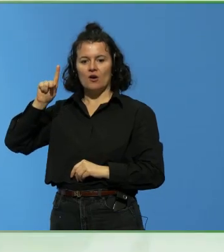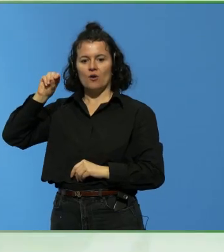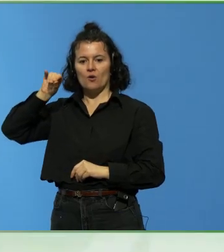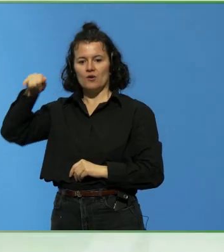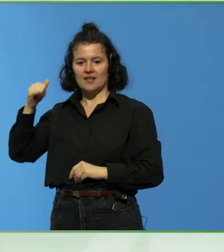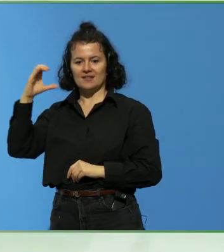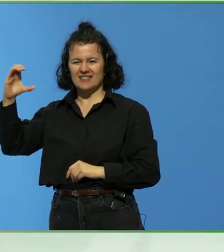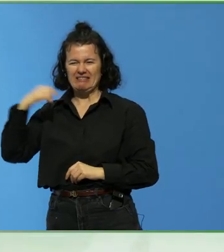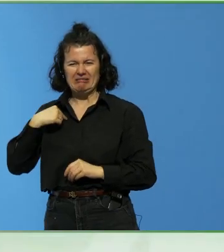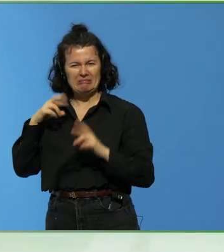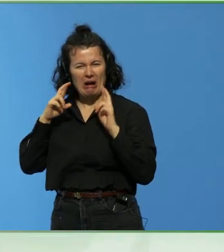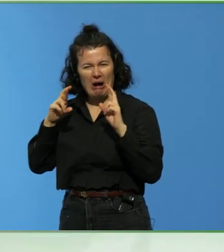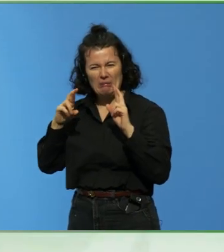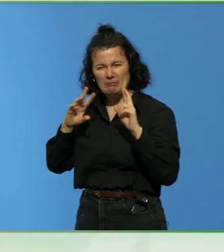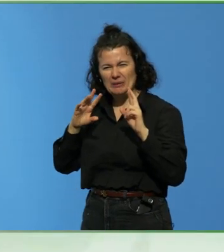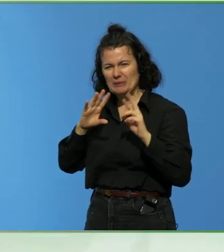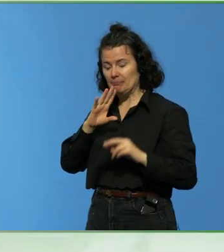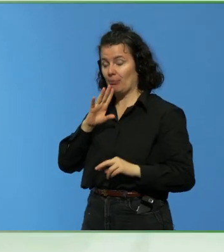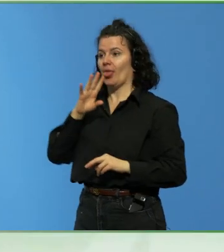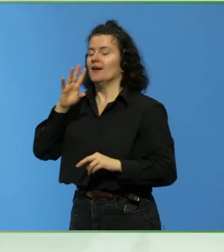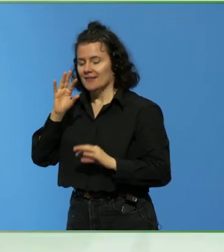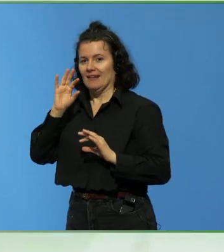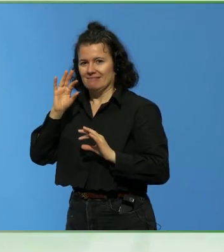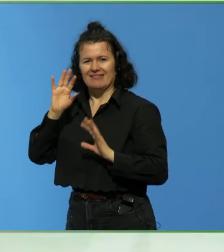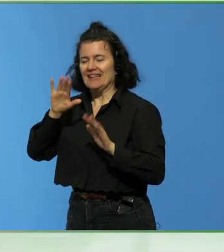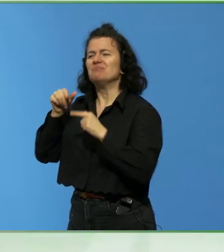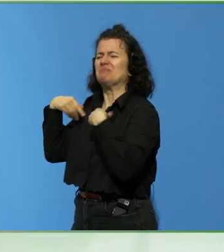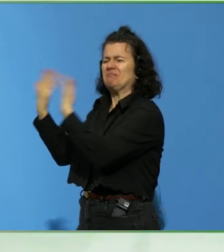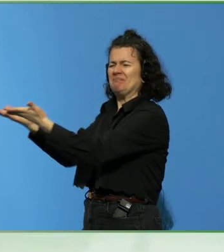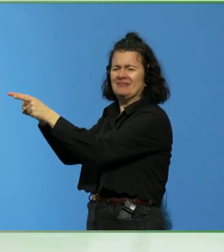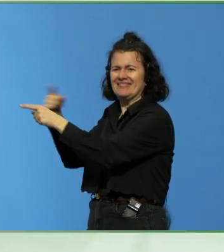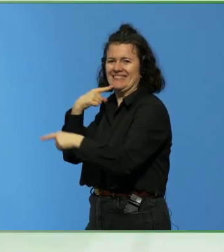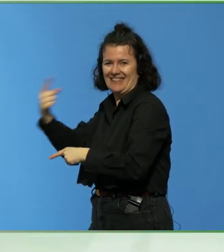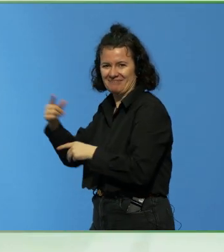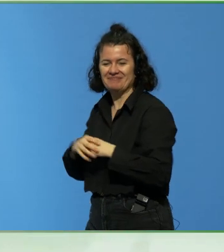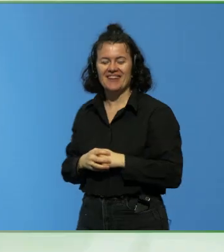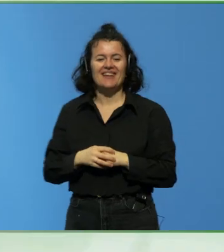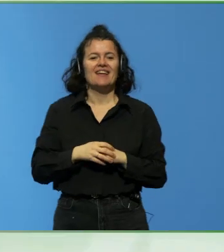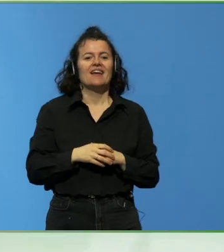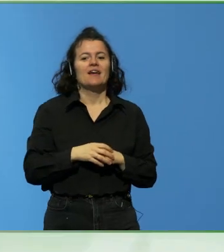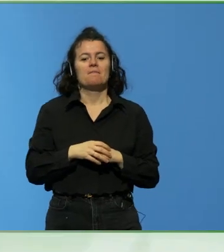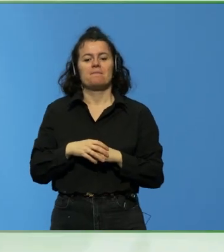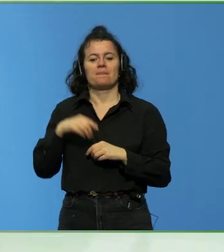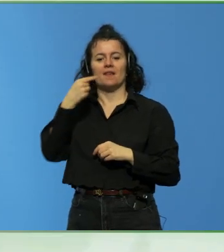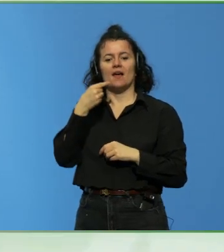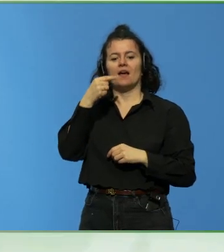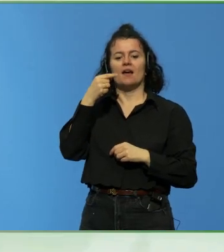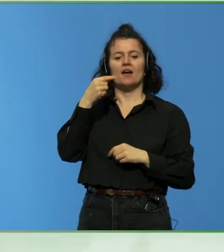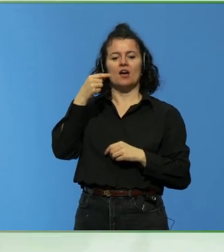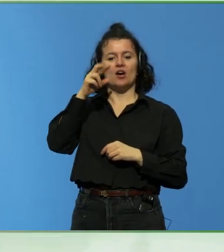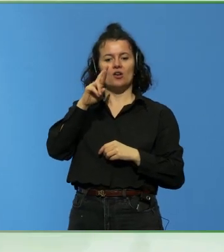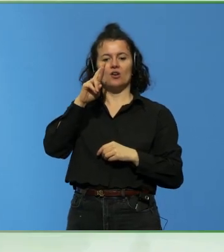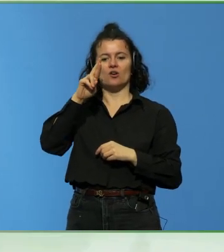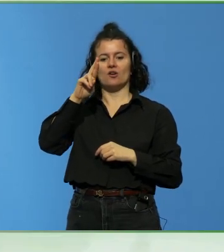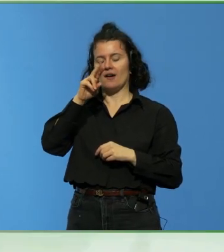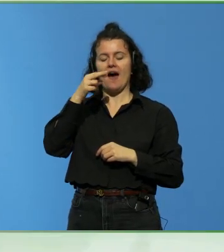Jokes? Great. She'll say her name correctly. And then we will have Gerda Binder from